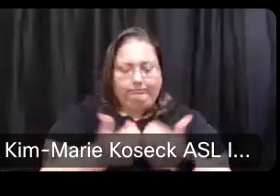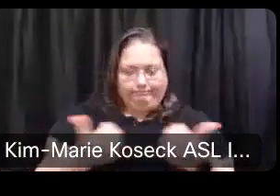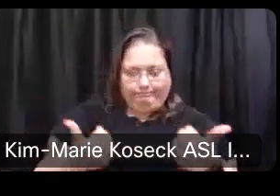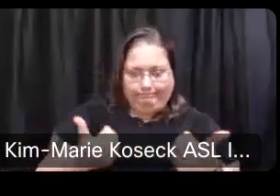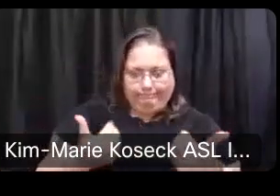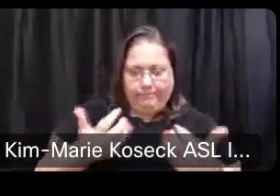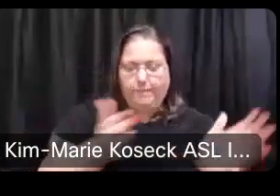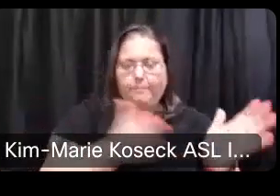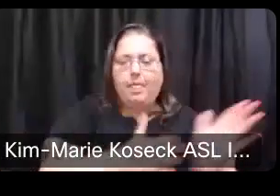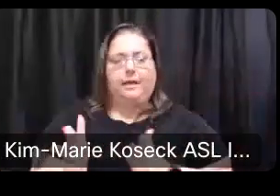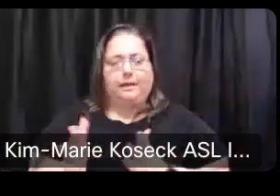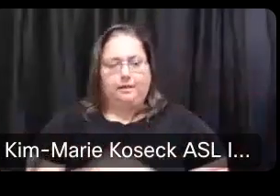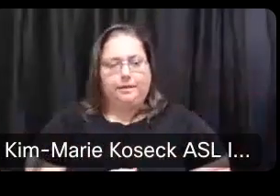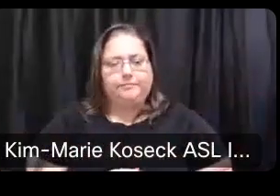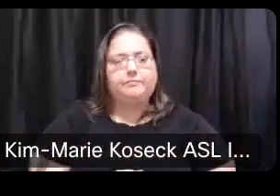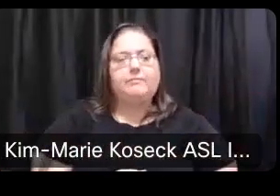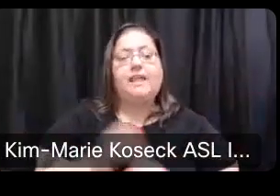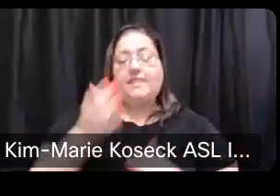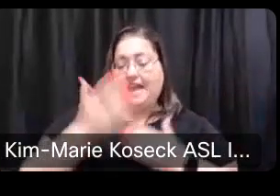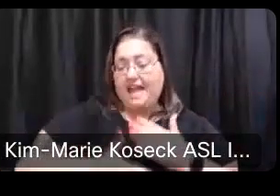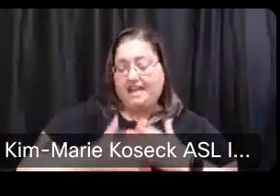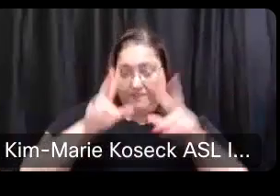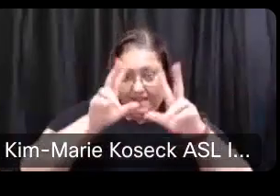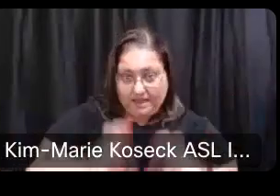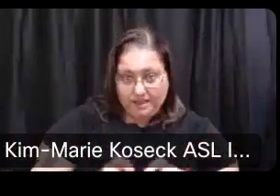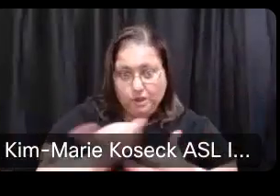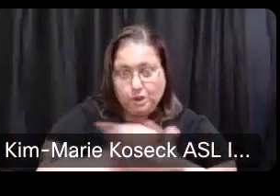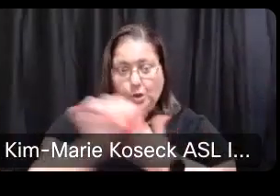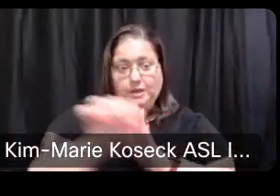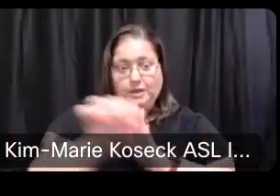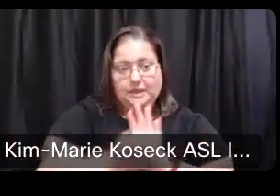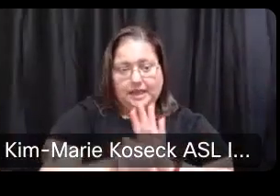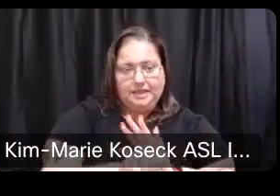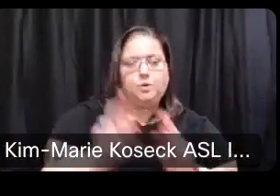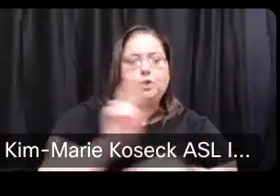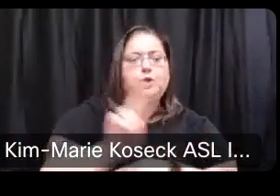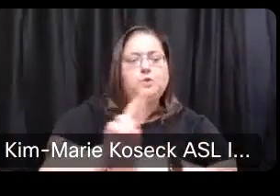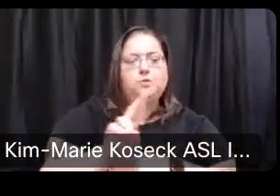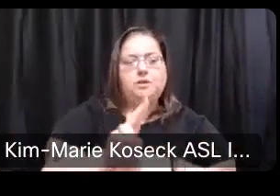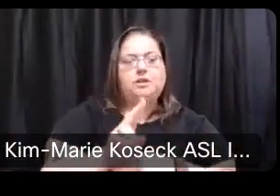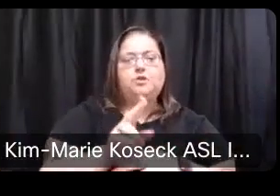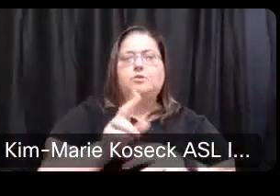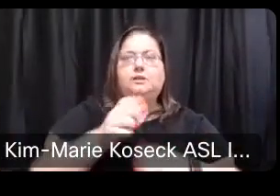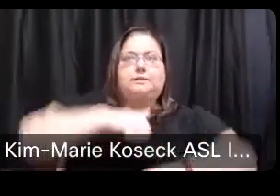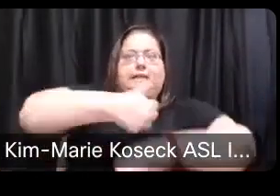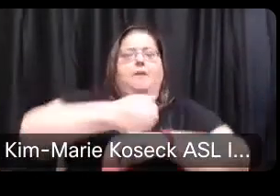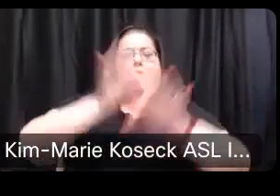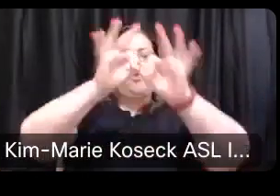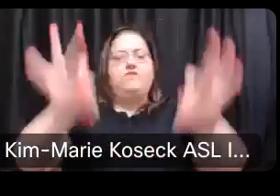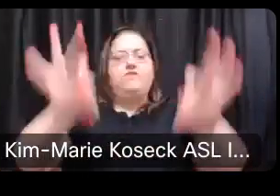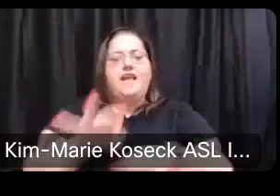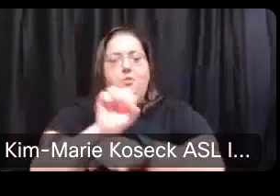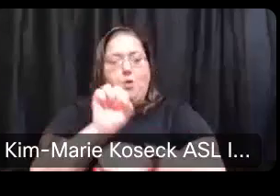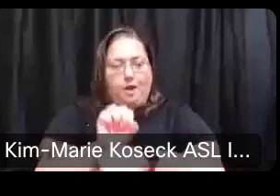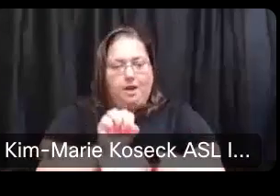planning. At the end of this analysis, New York State will utilize findings to develop a framework that unifies future